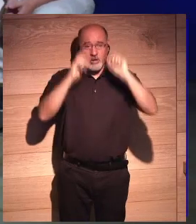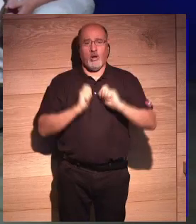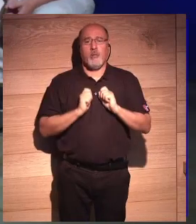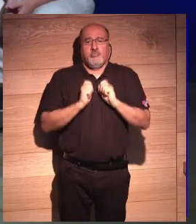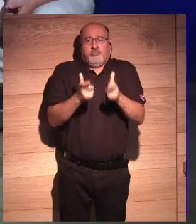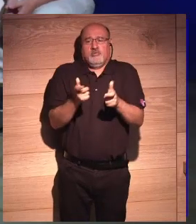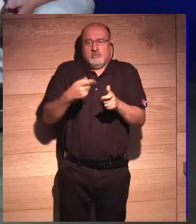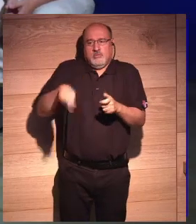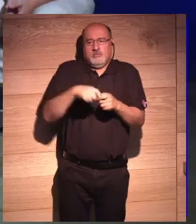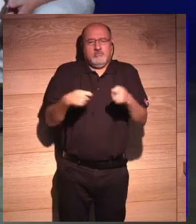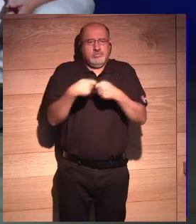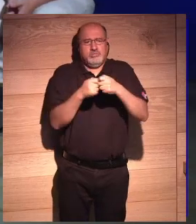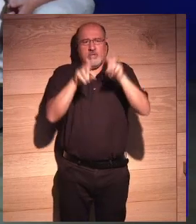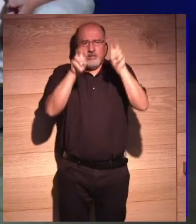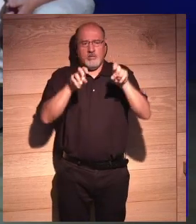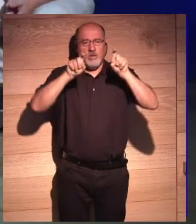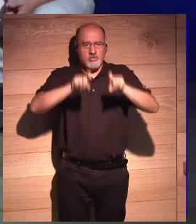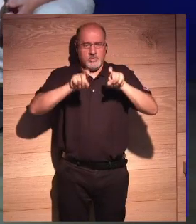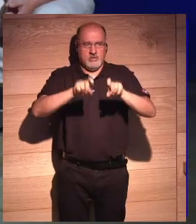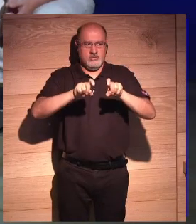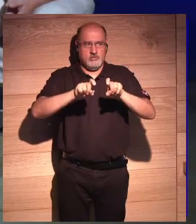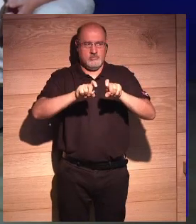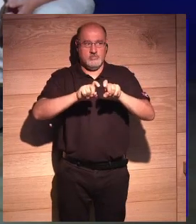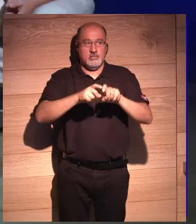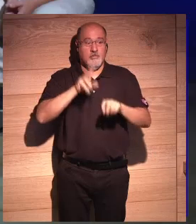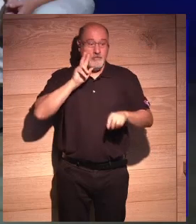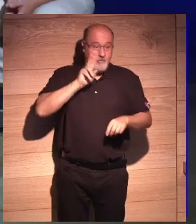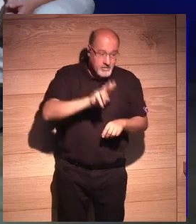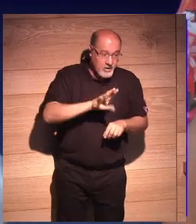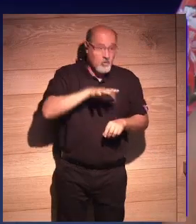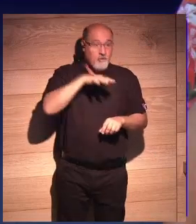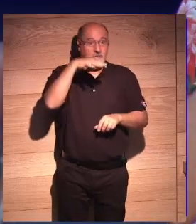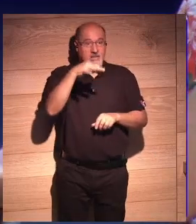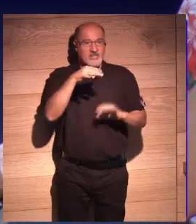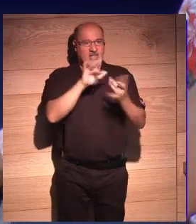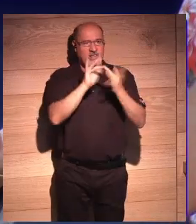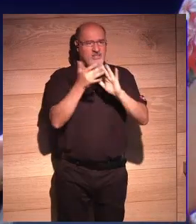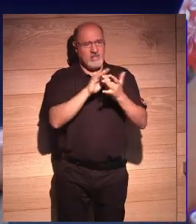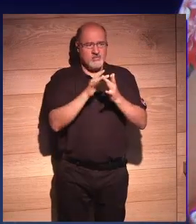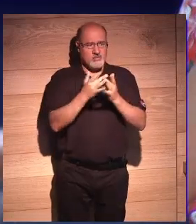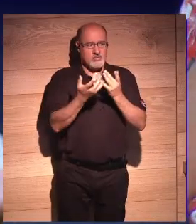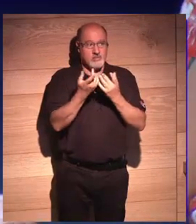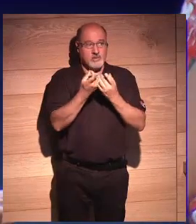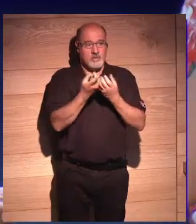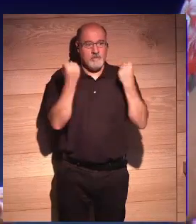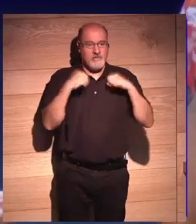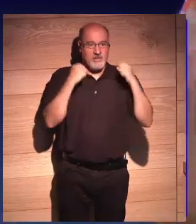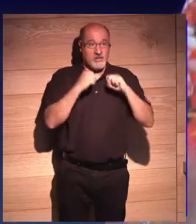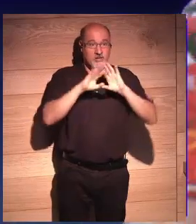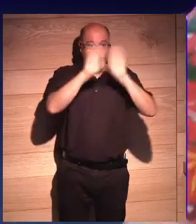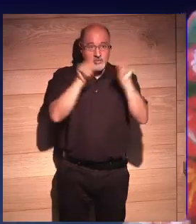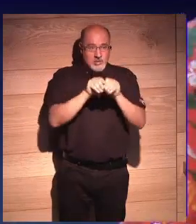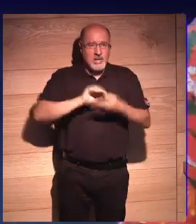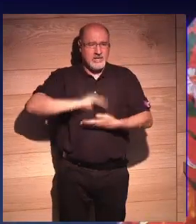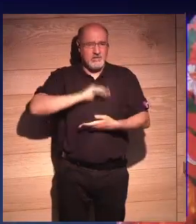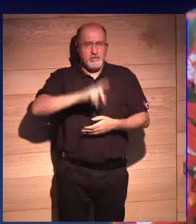VR can contribute to everything that has to do with education. The fact of saying, well, I'm not only watching it, but I'm also interacting